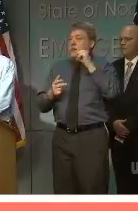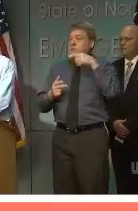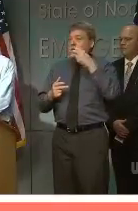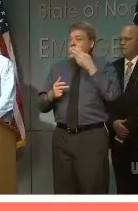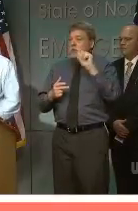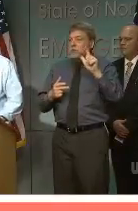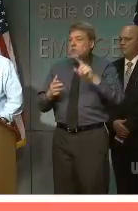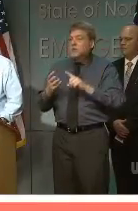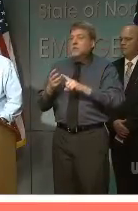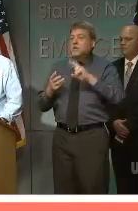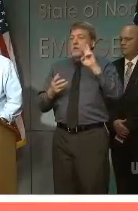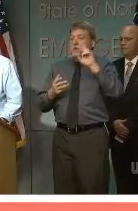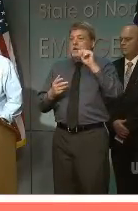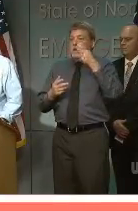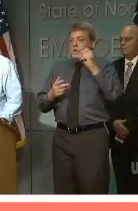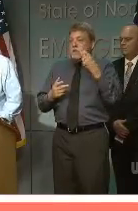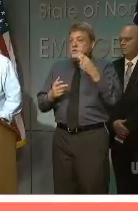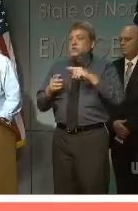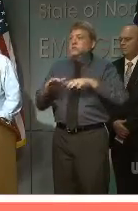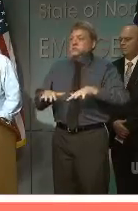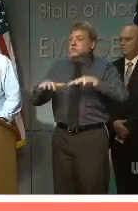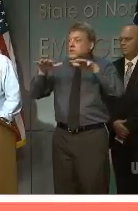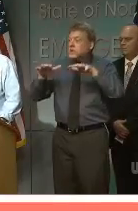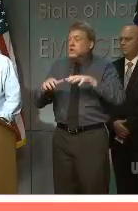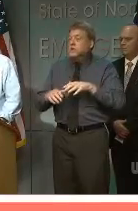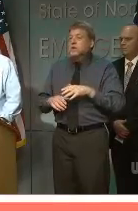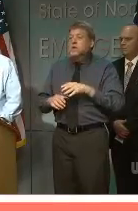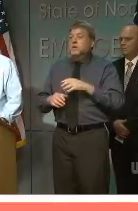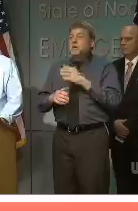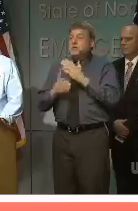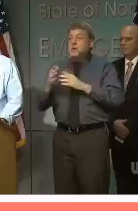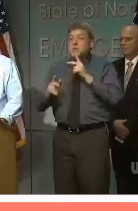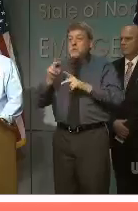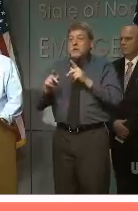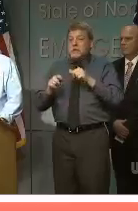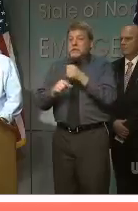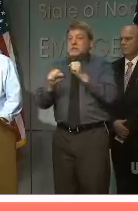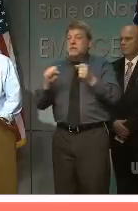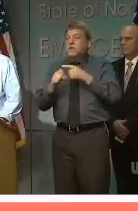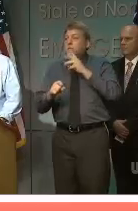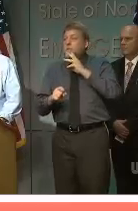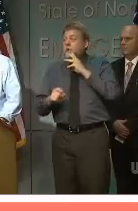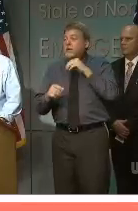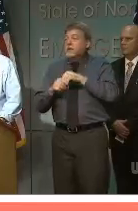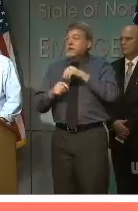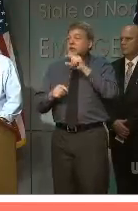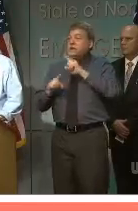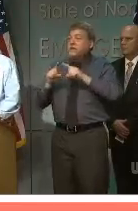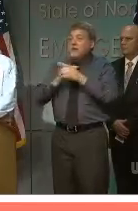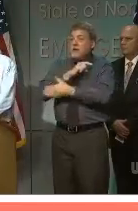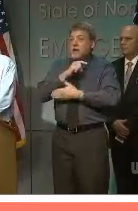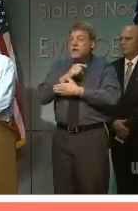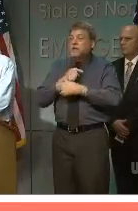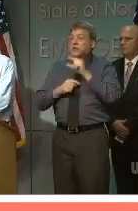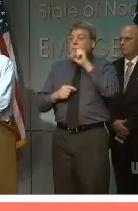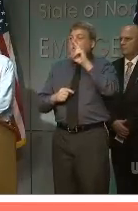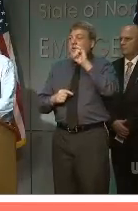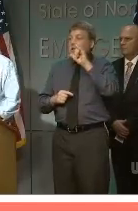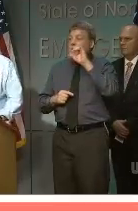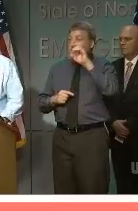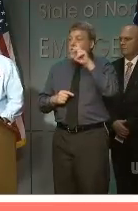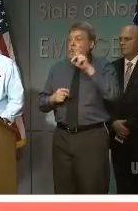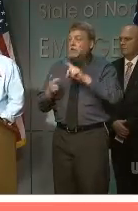and evacuations have taken place today in Guilford, Forsyth, Iredell, Henderson, Burke, and other